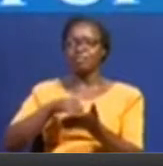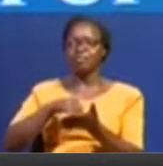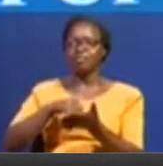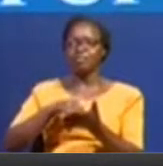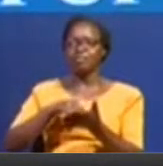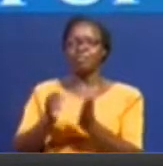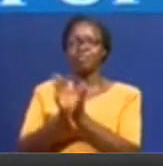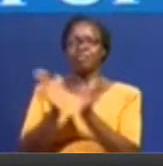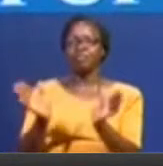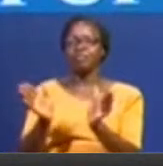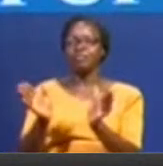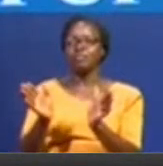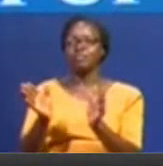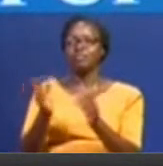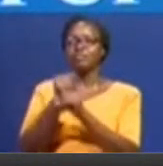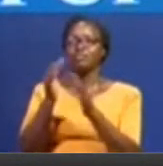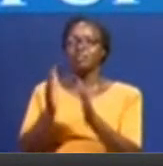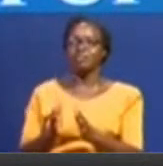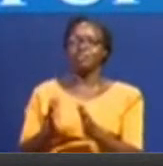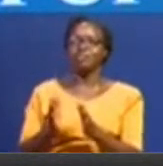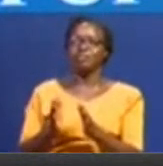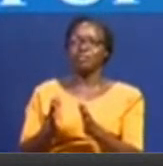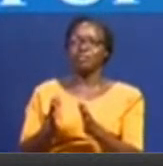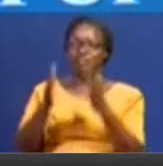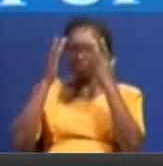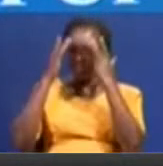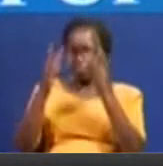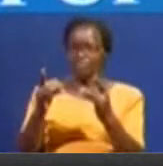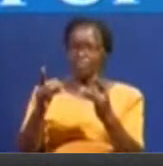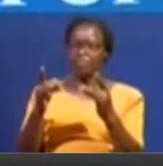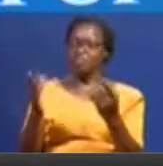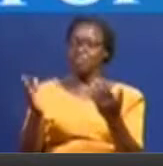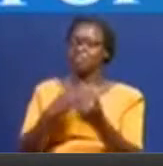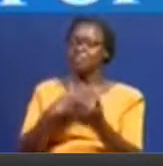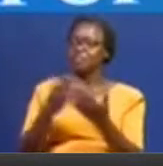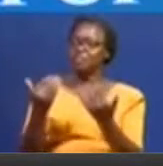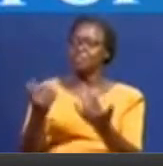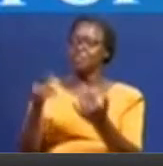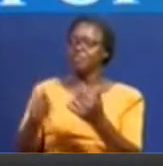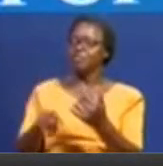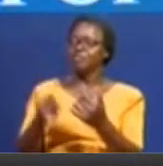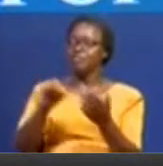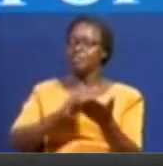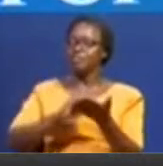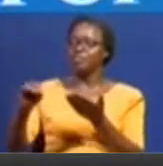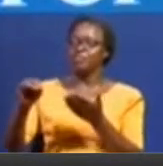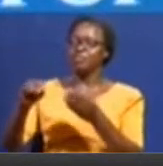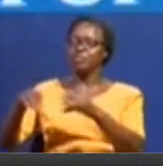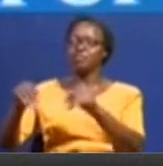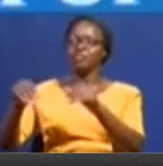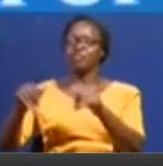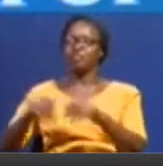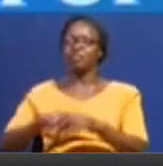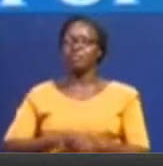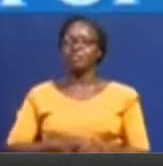the public, the stakeholders, to determine whether now we need to remove those